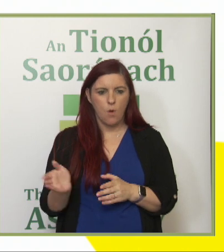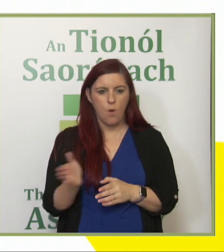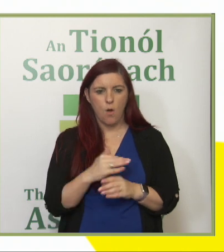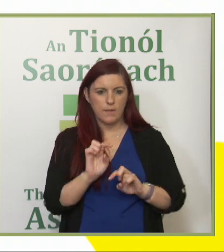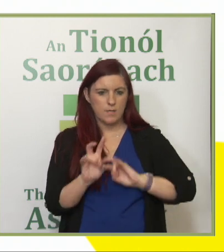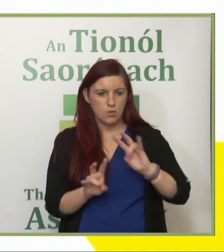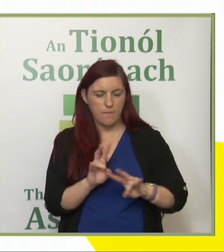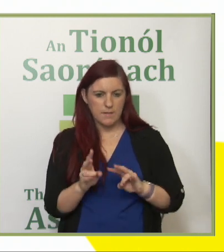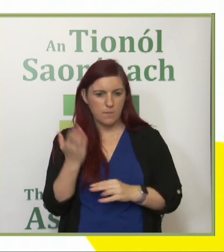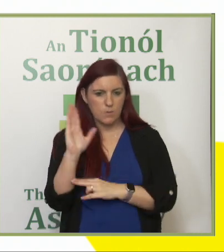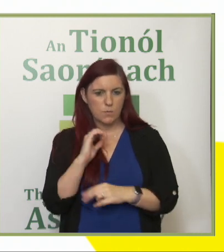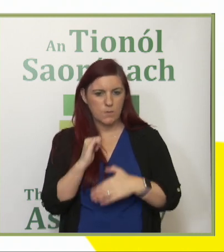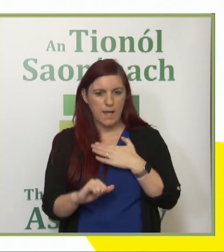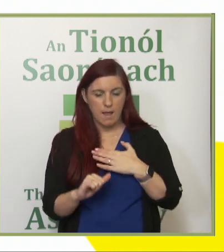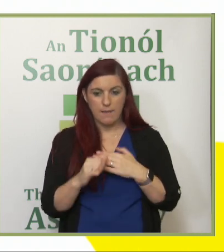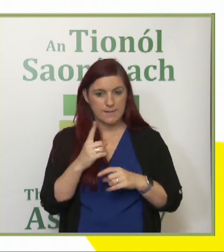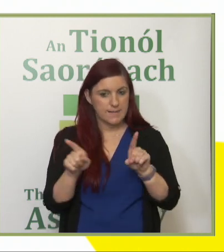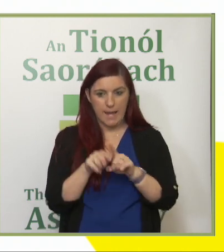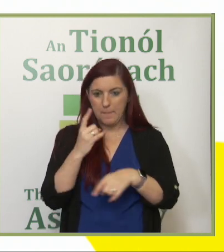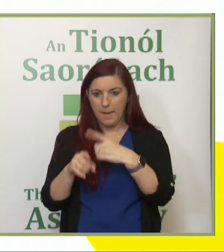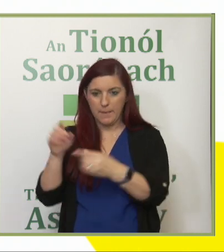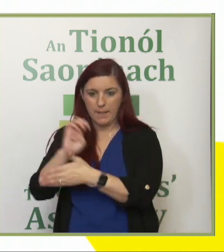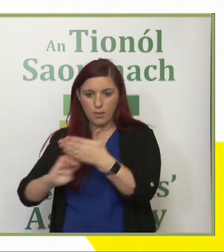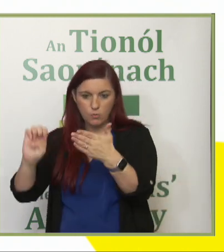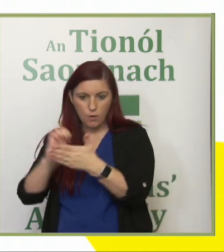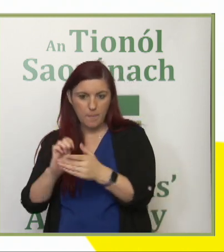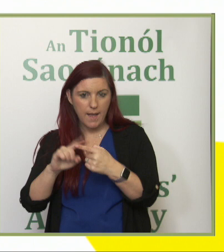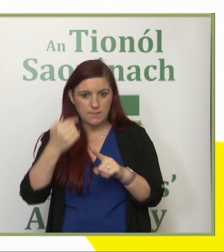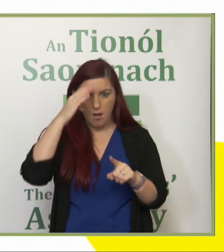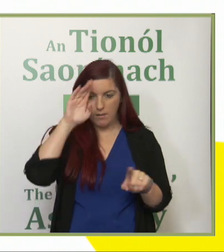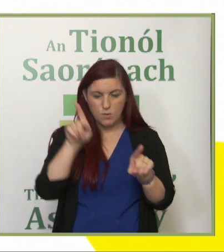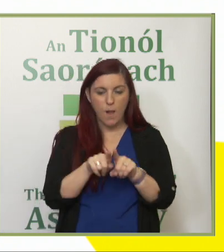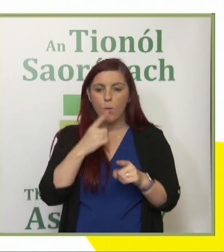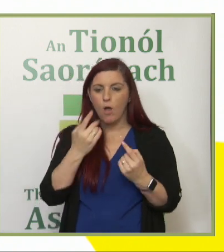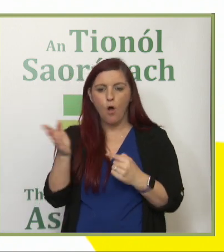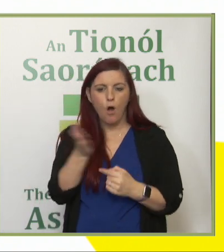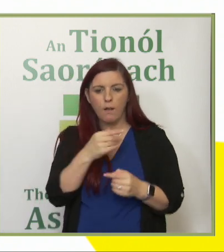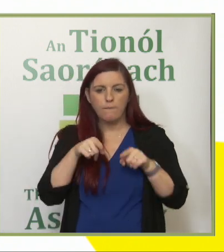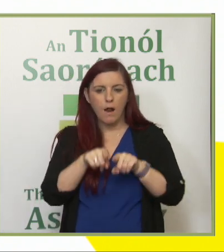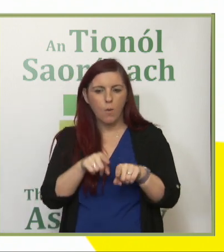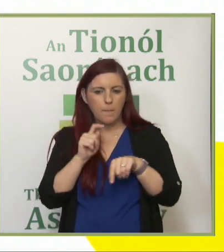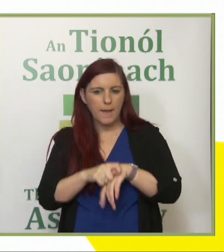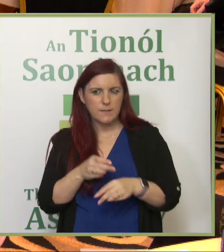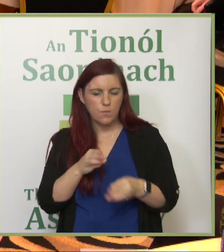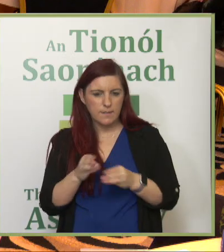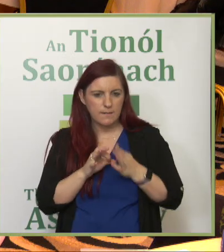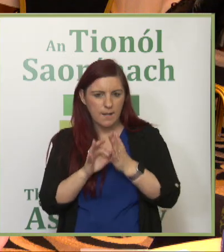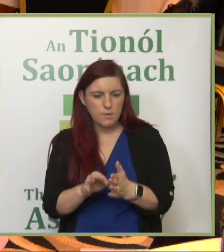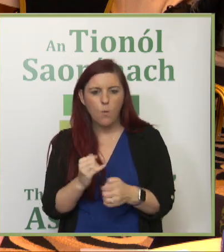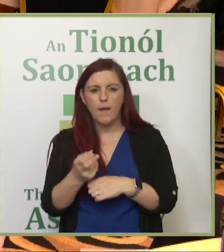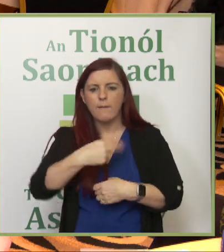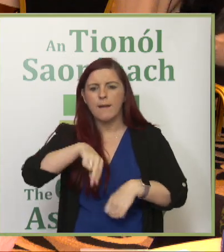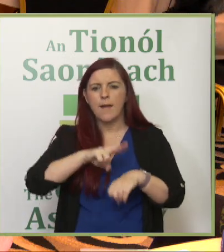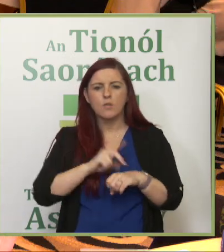today are done throughout Europe, including Ireland, according to best practice guidelines. So in Ireland, we have undertaken a national drug and